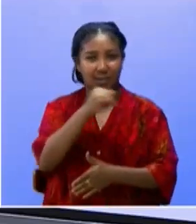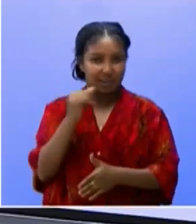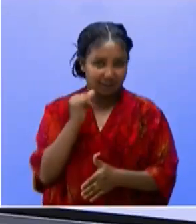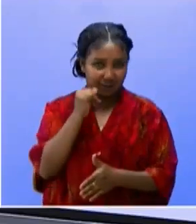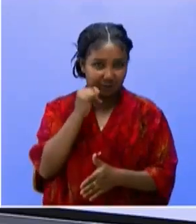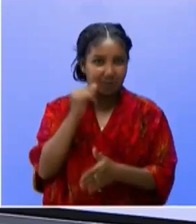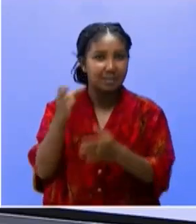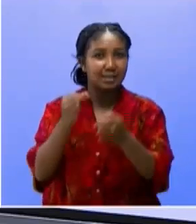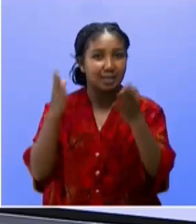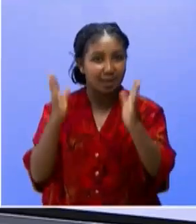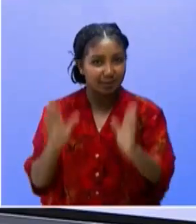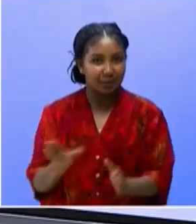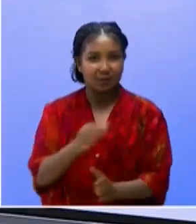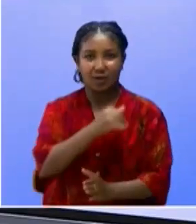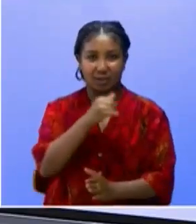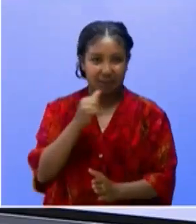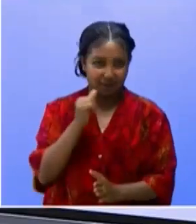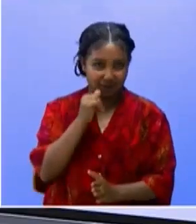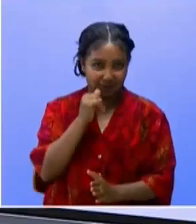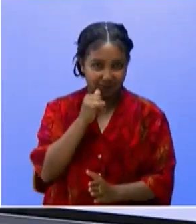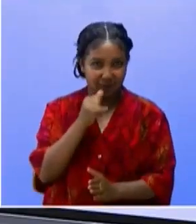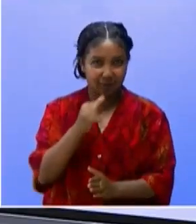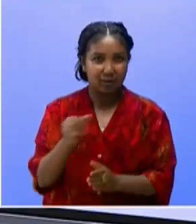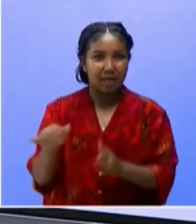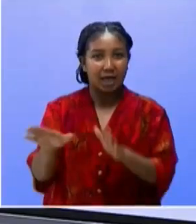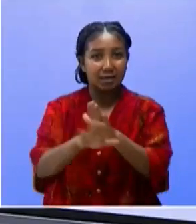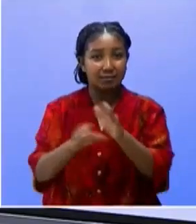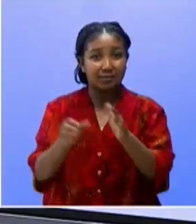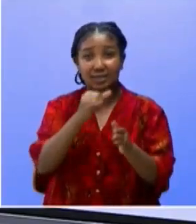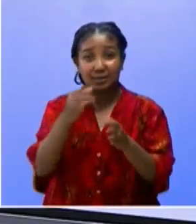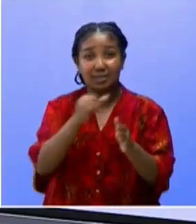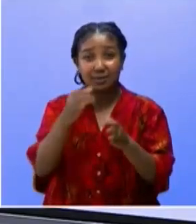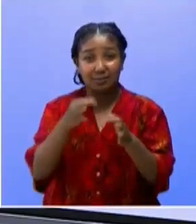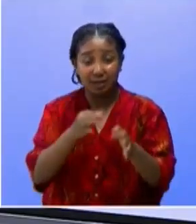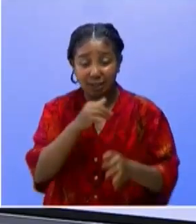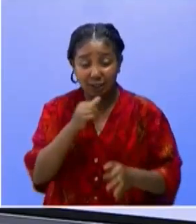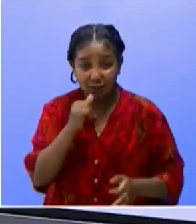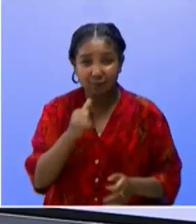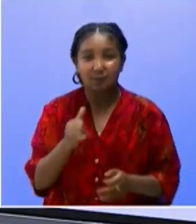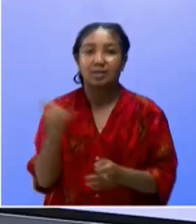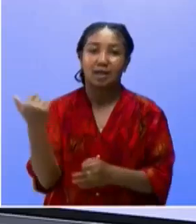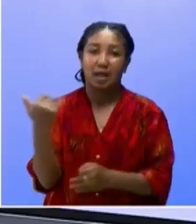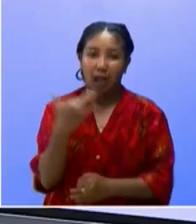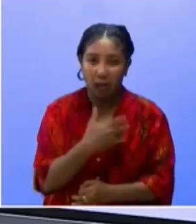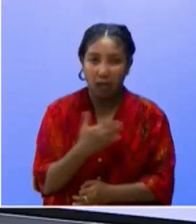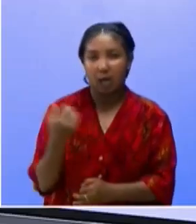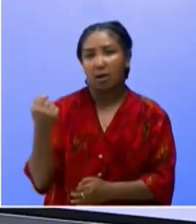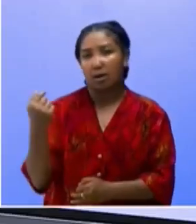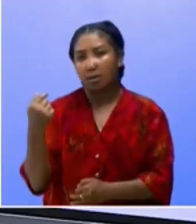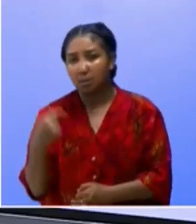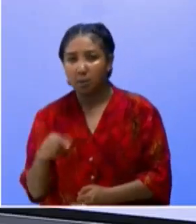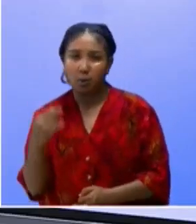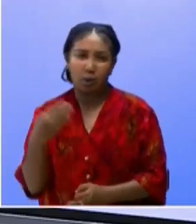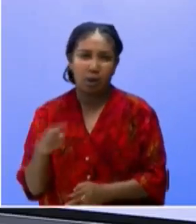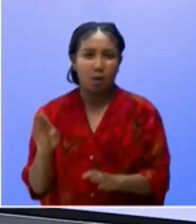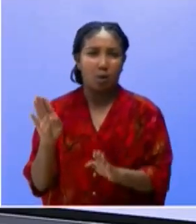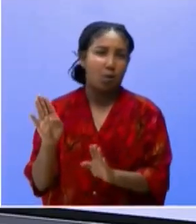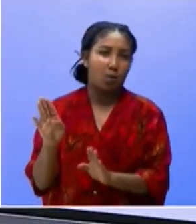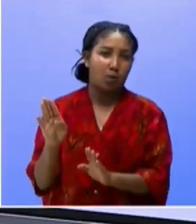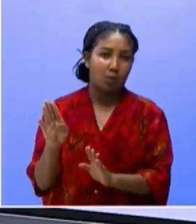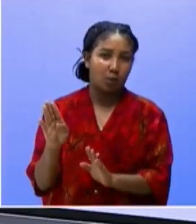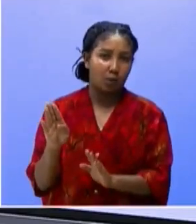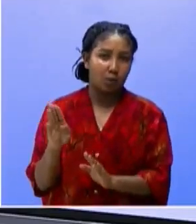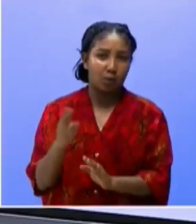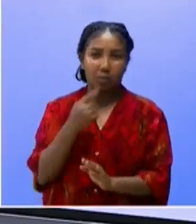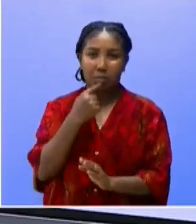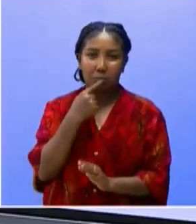adjectives, descriptive adjectives. Under descriptive adjectives, the colors, red, blue, purple, yellow, yeah?